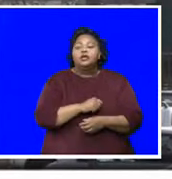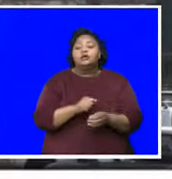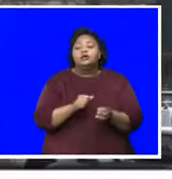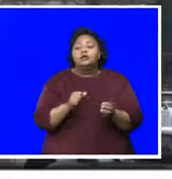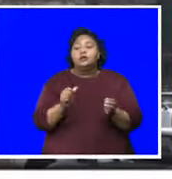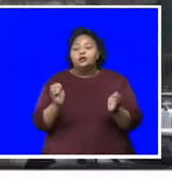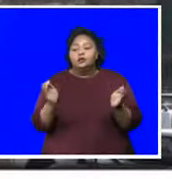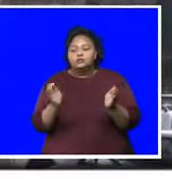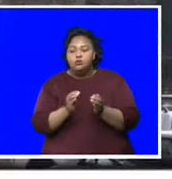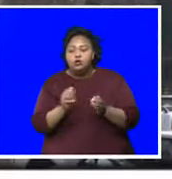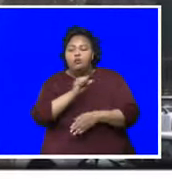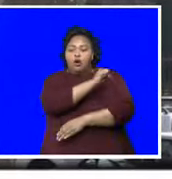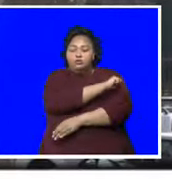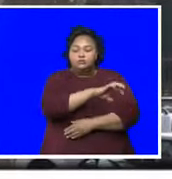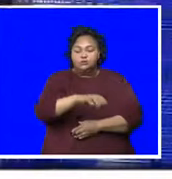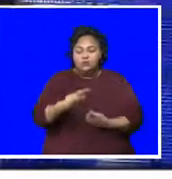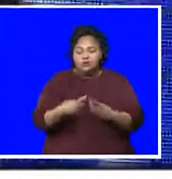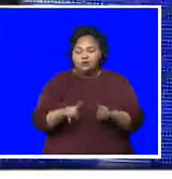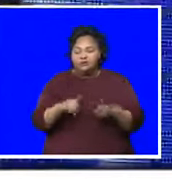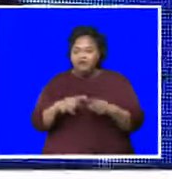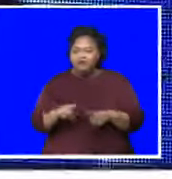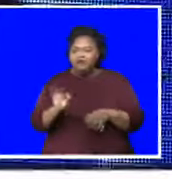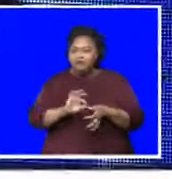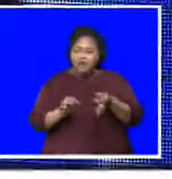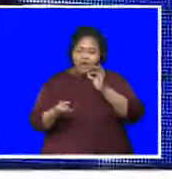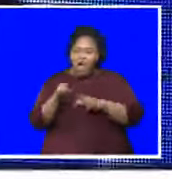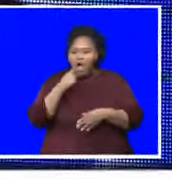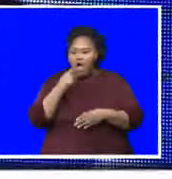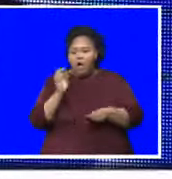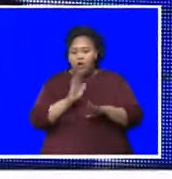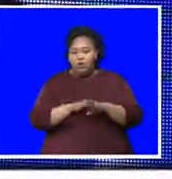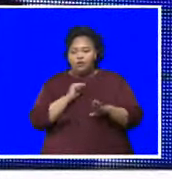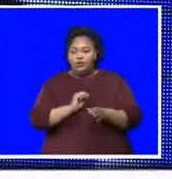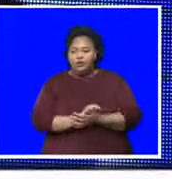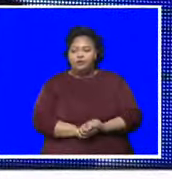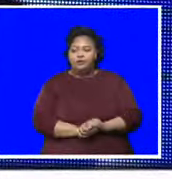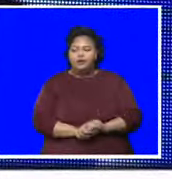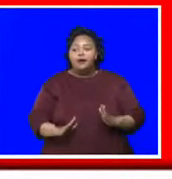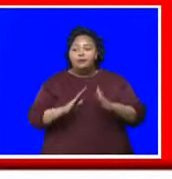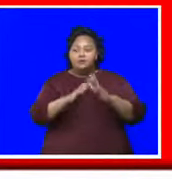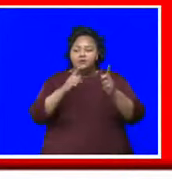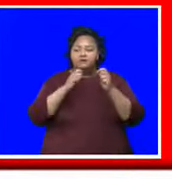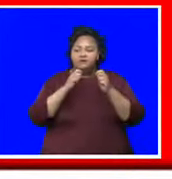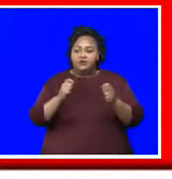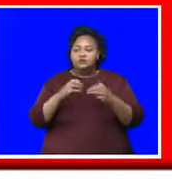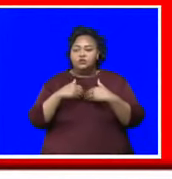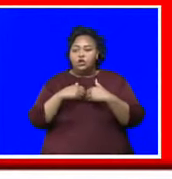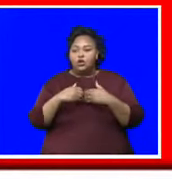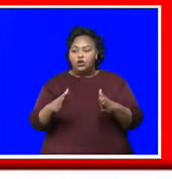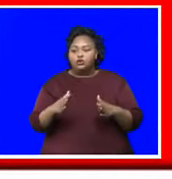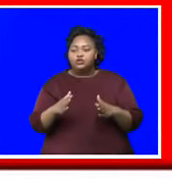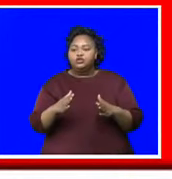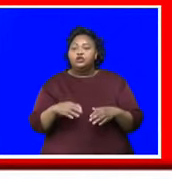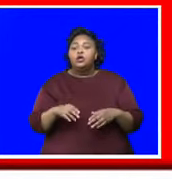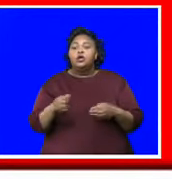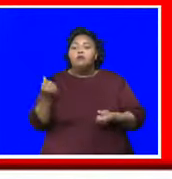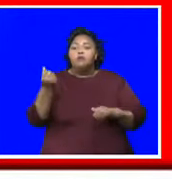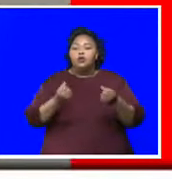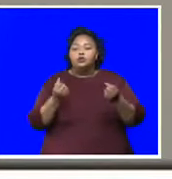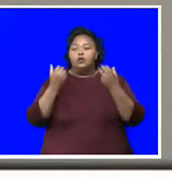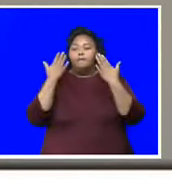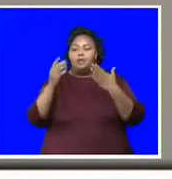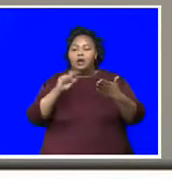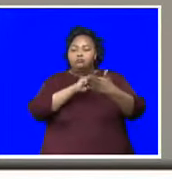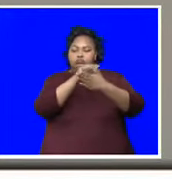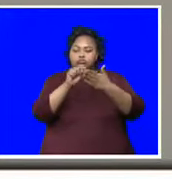and Transport has launched the motor vehicle license disc collection and distribution through Eswatini Post and Telecommunications. And the